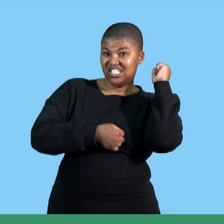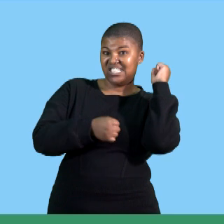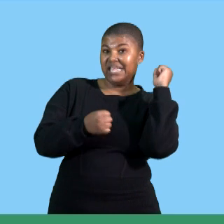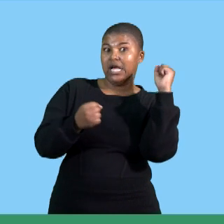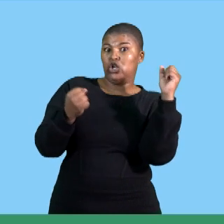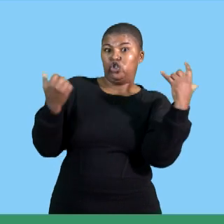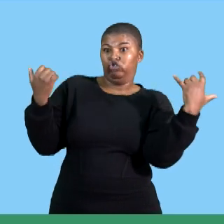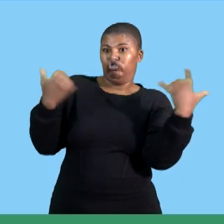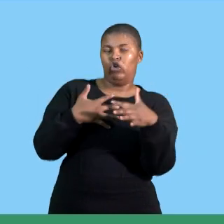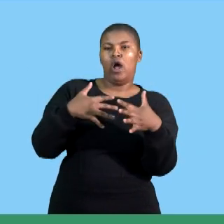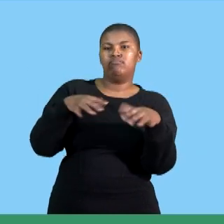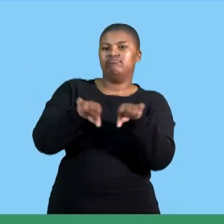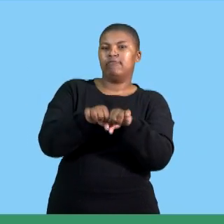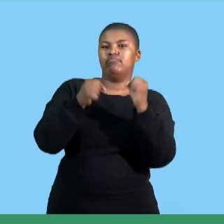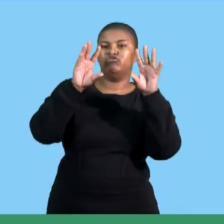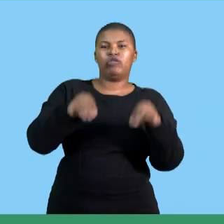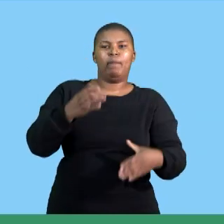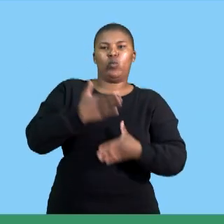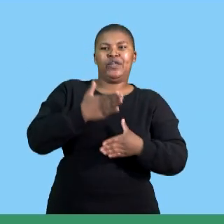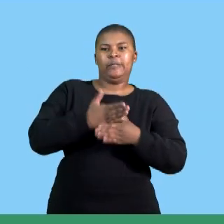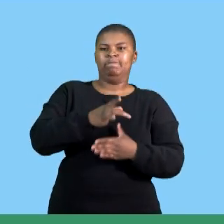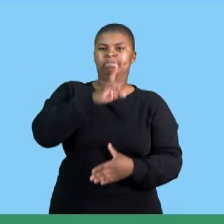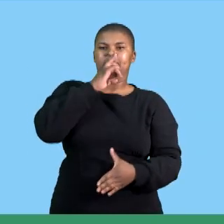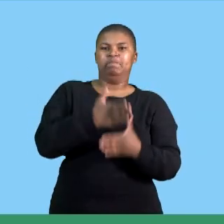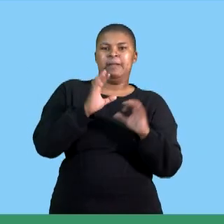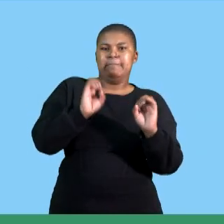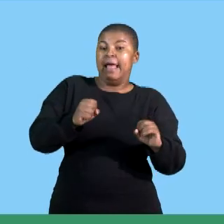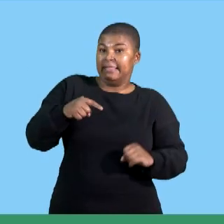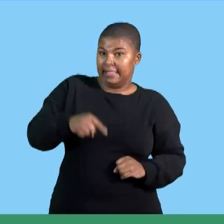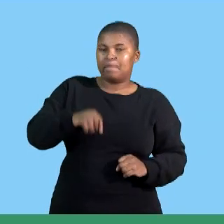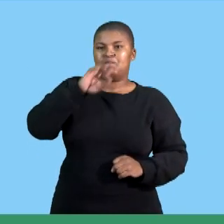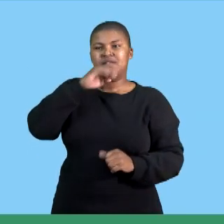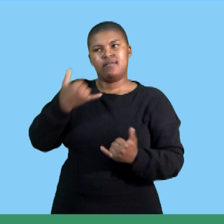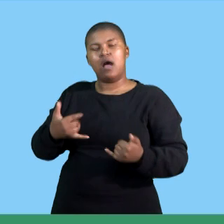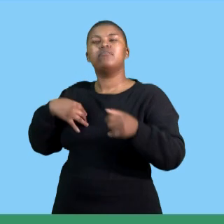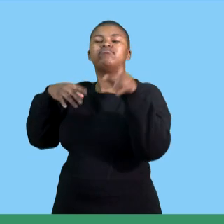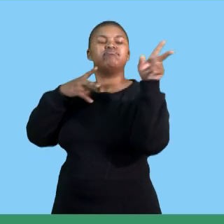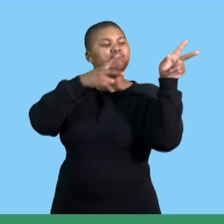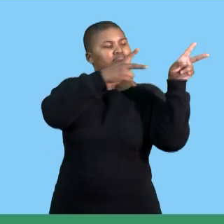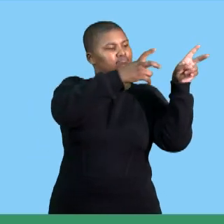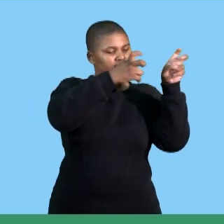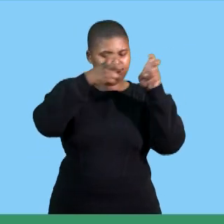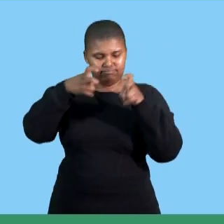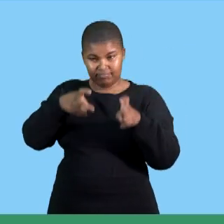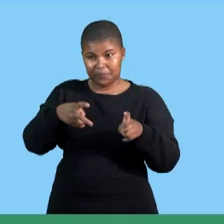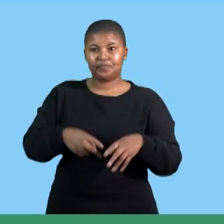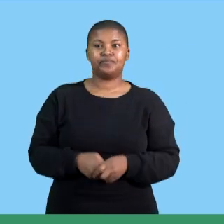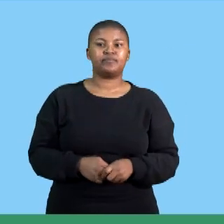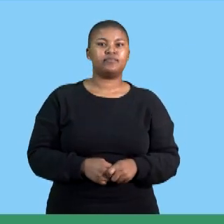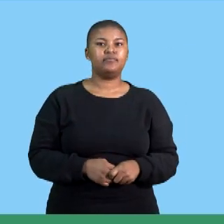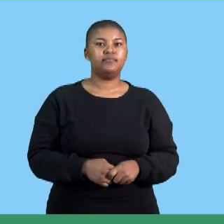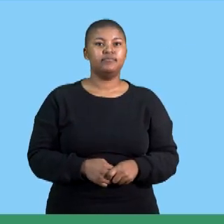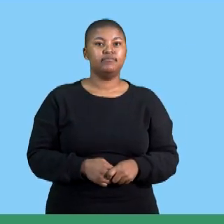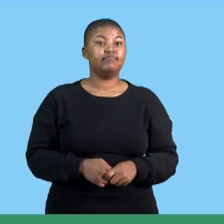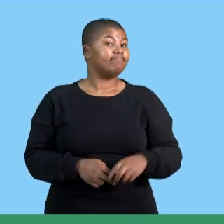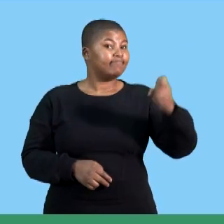working. So this statement right here is what we are going to quote. Then when we look at the second